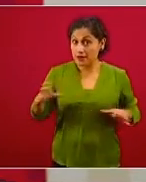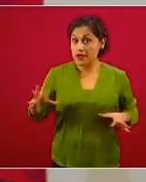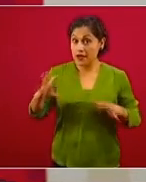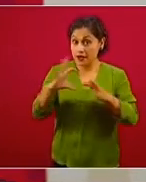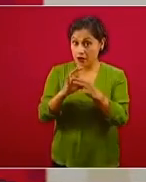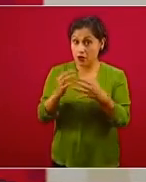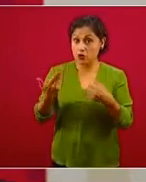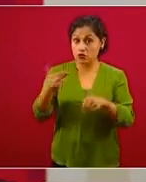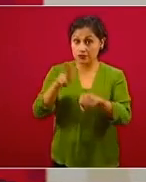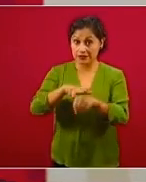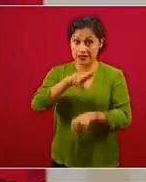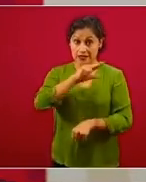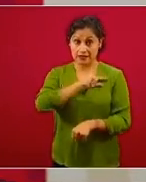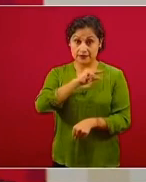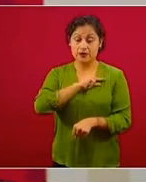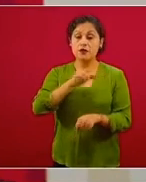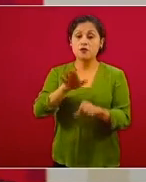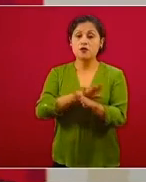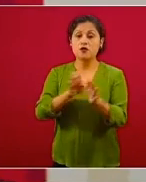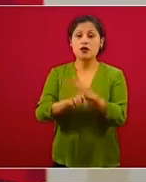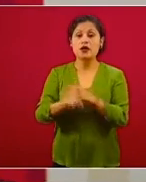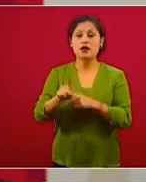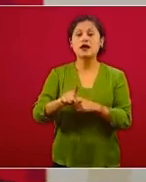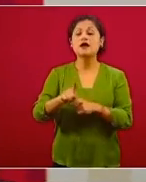some extra spaces,